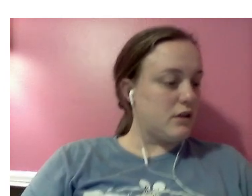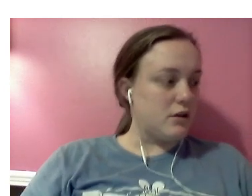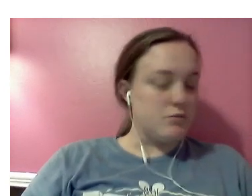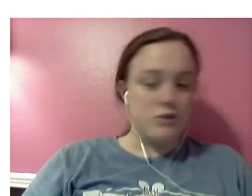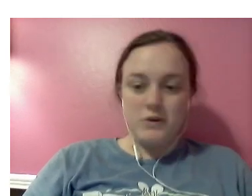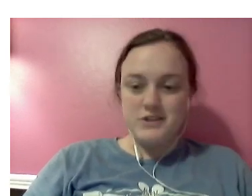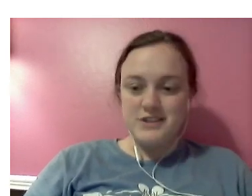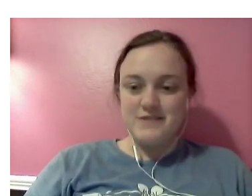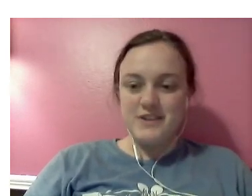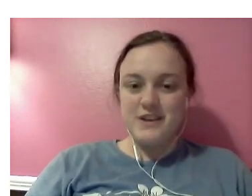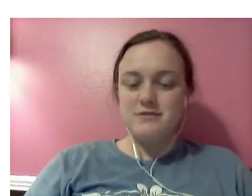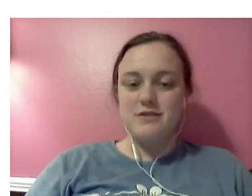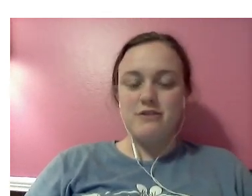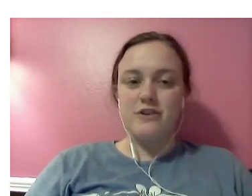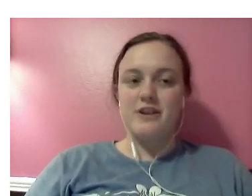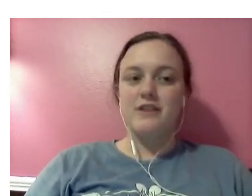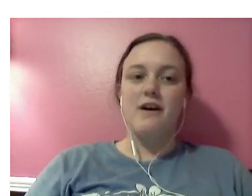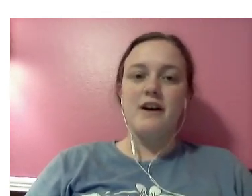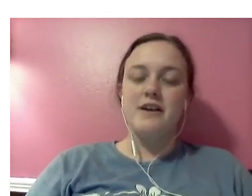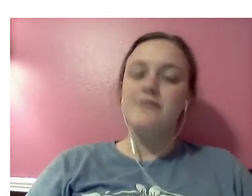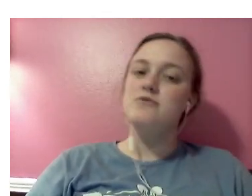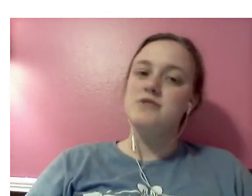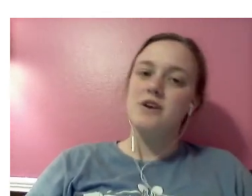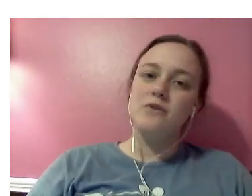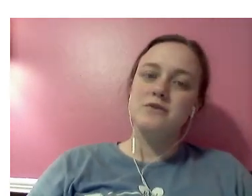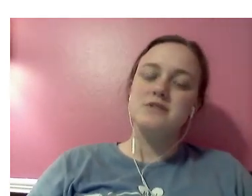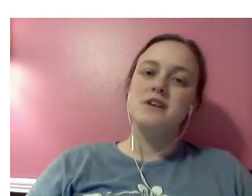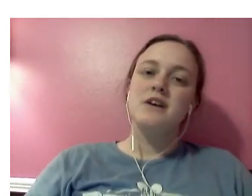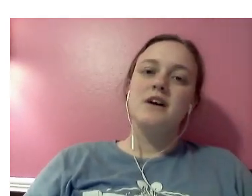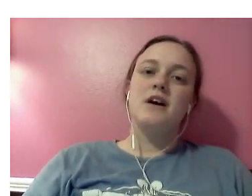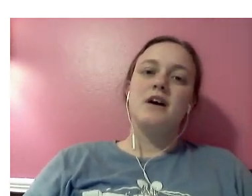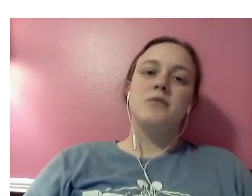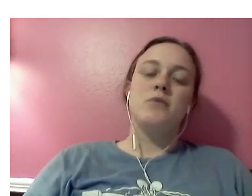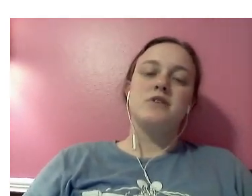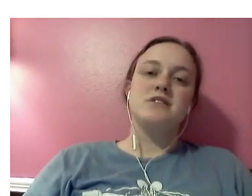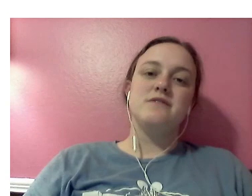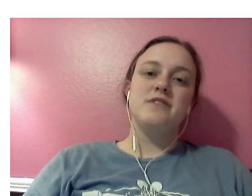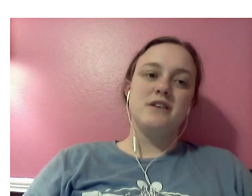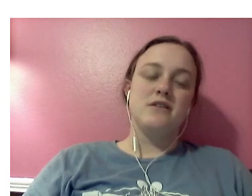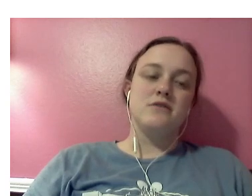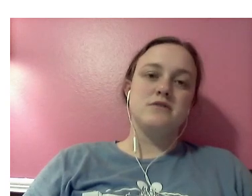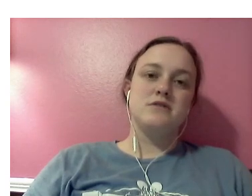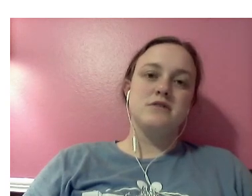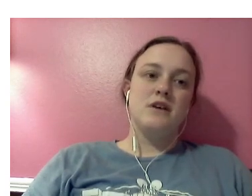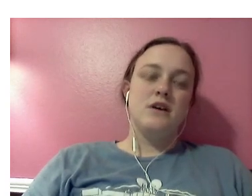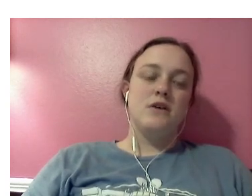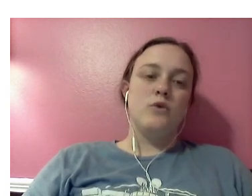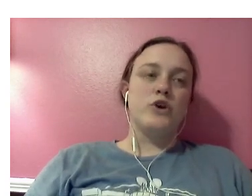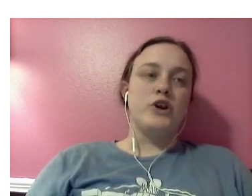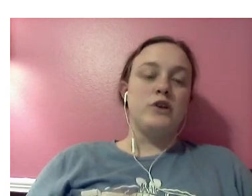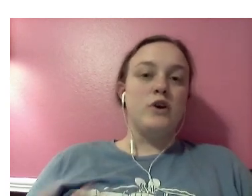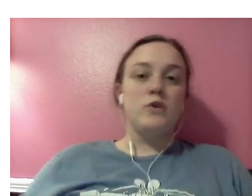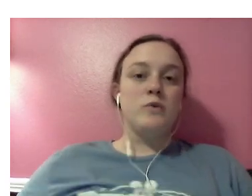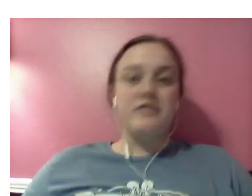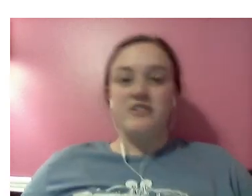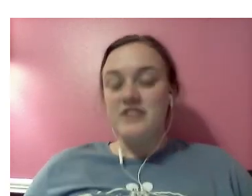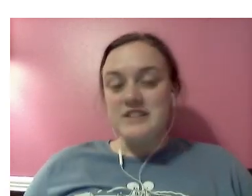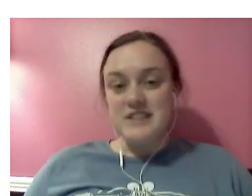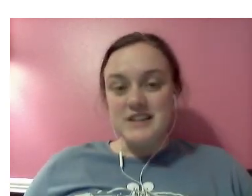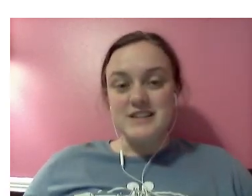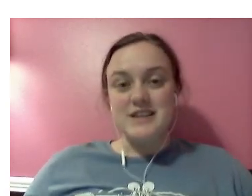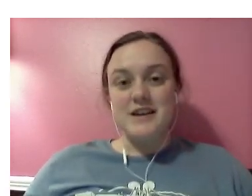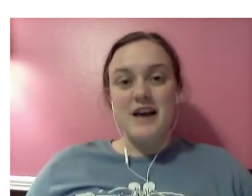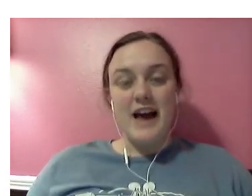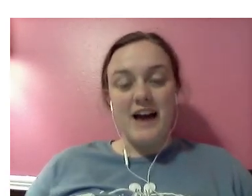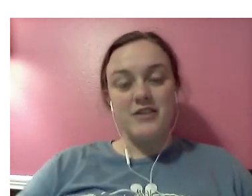Hopefully you're watching these videos and you're learning a lot. If you don't watch these videos, or you know one of your friends